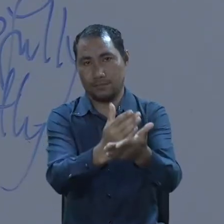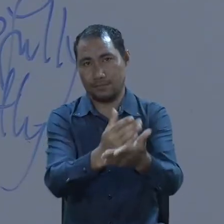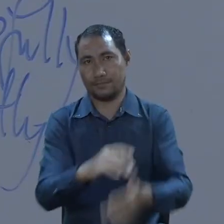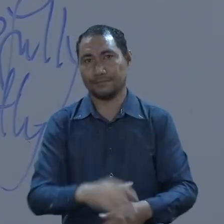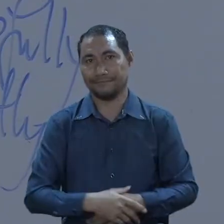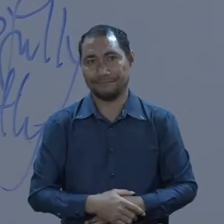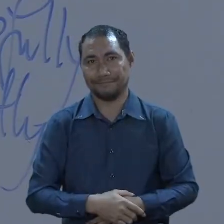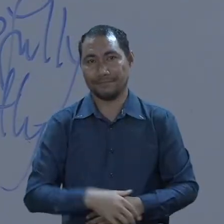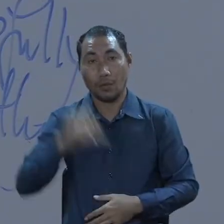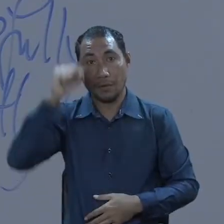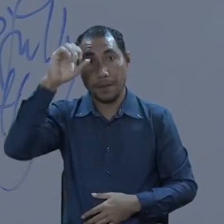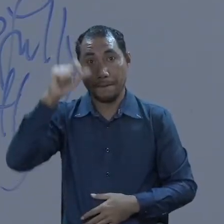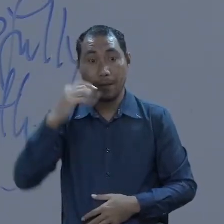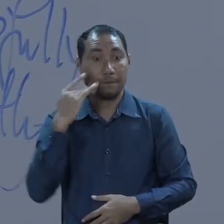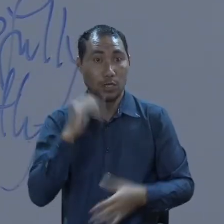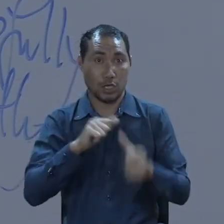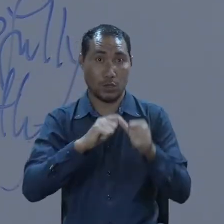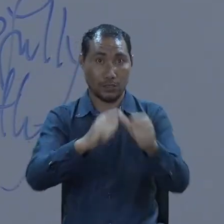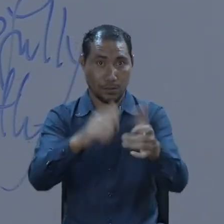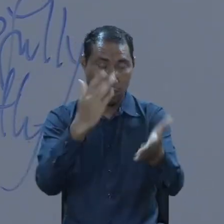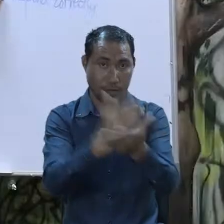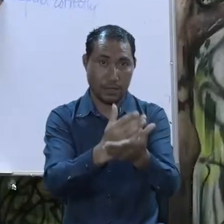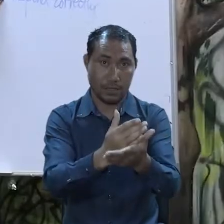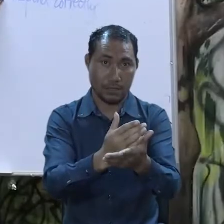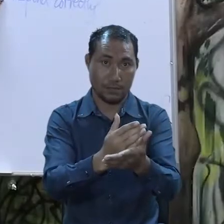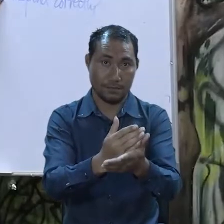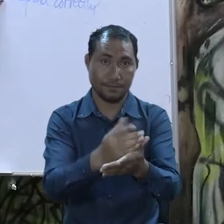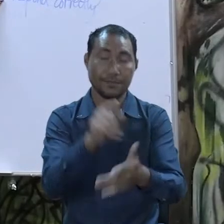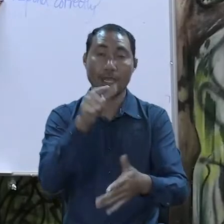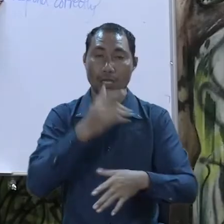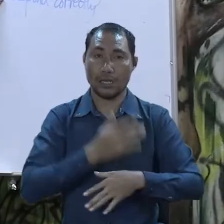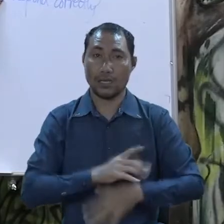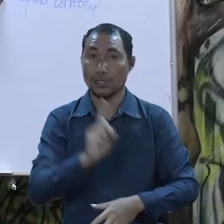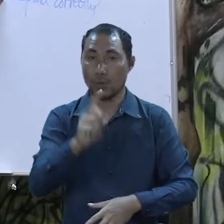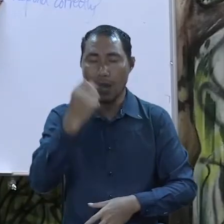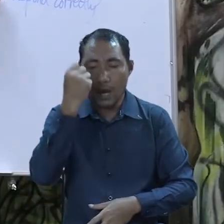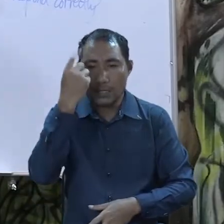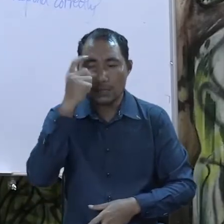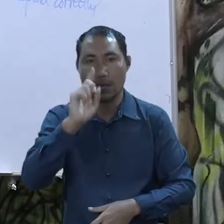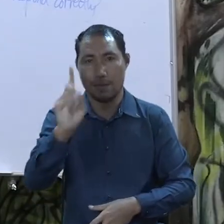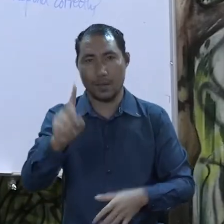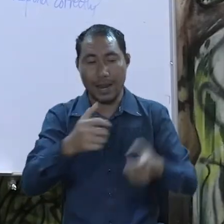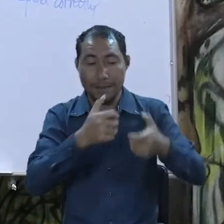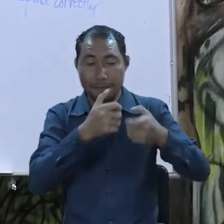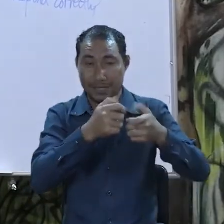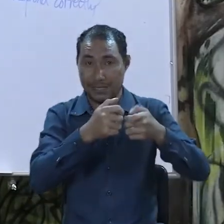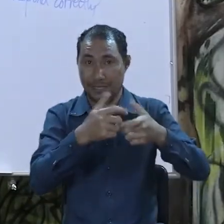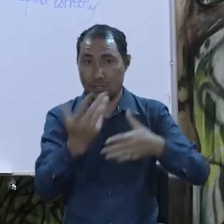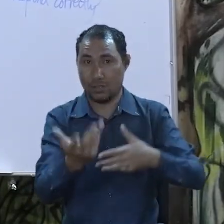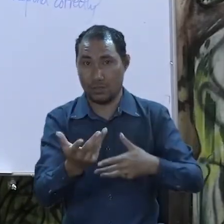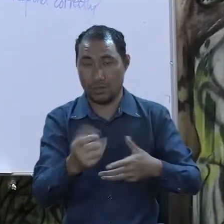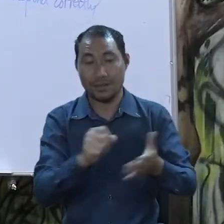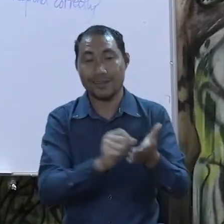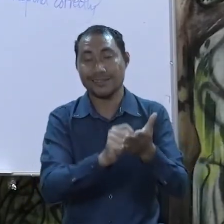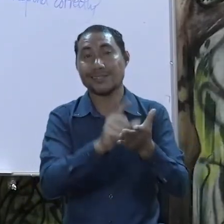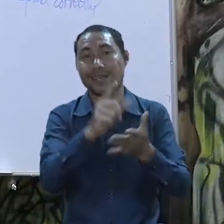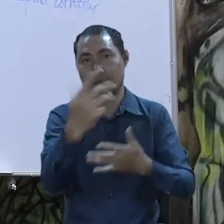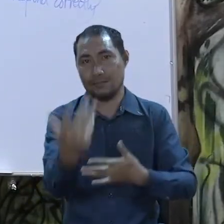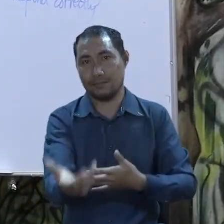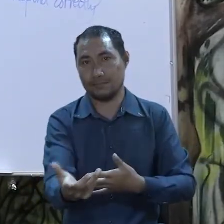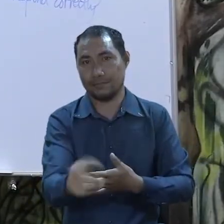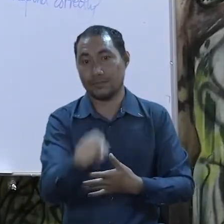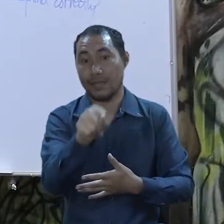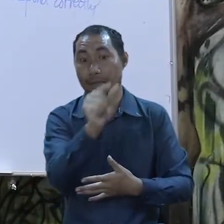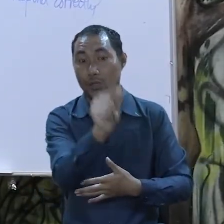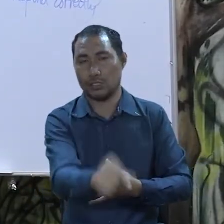respond correctly. Remember, to respond correctly, you need to understand the message that